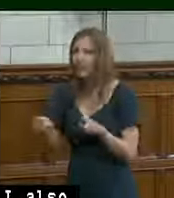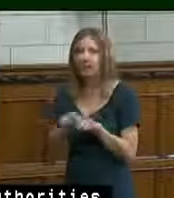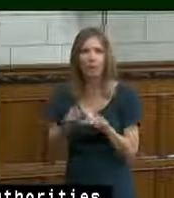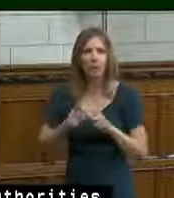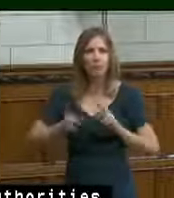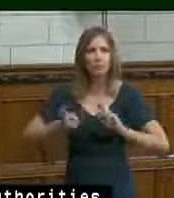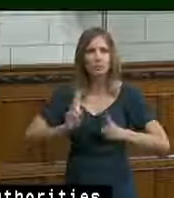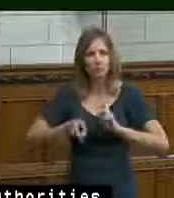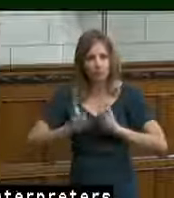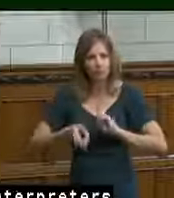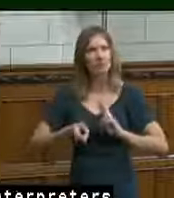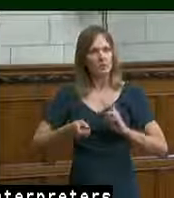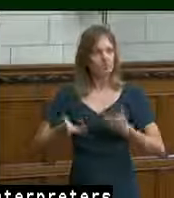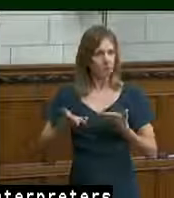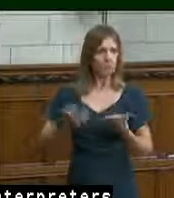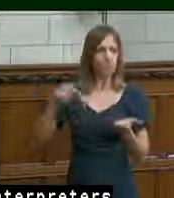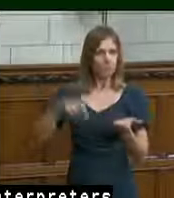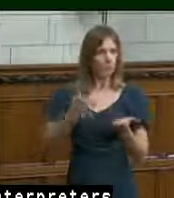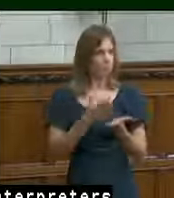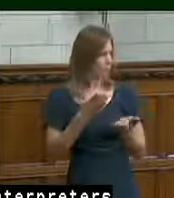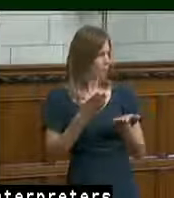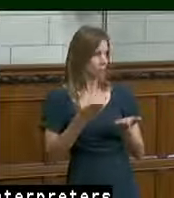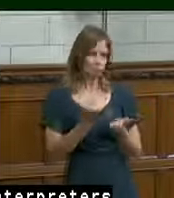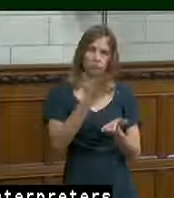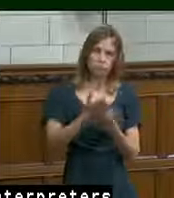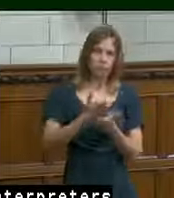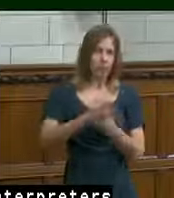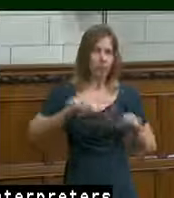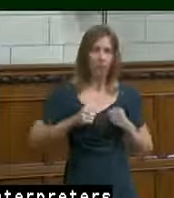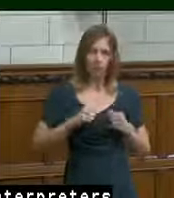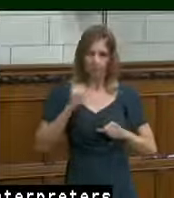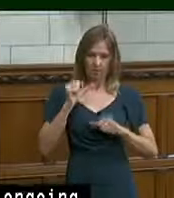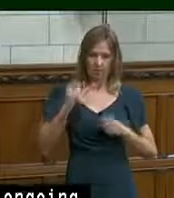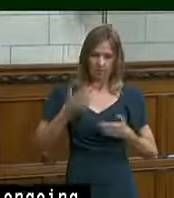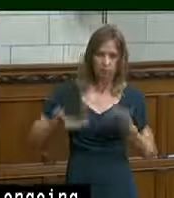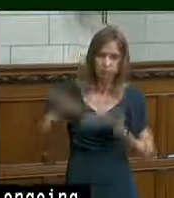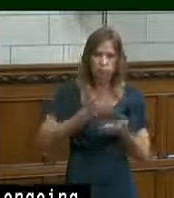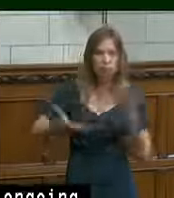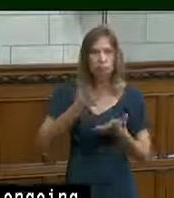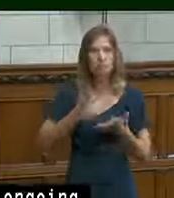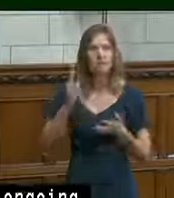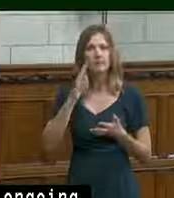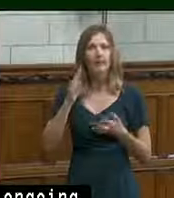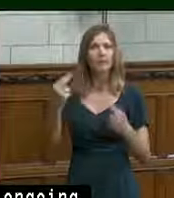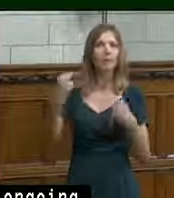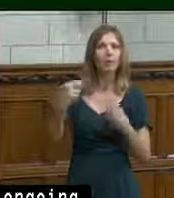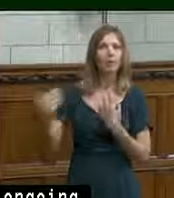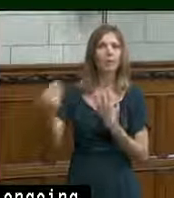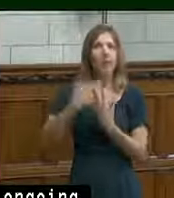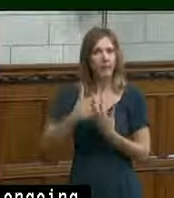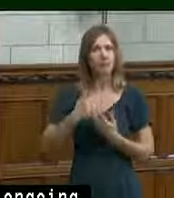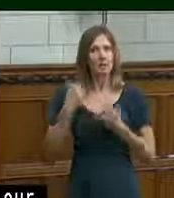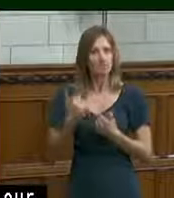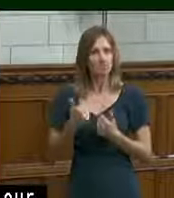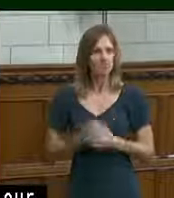their ongoing efforts to make sure that our proceedings are accessible to deaf and hard of hearing people. Speaking recently to